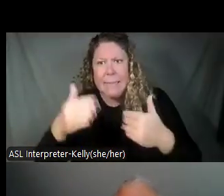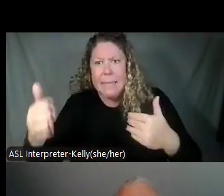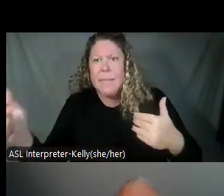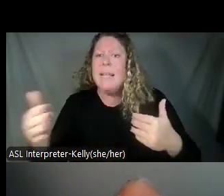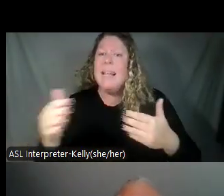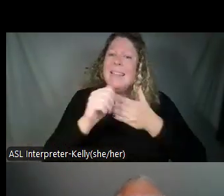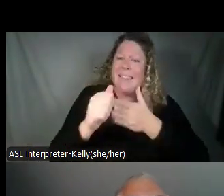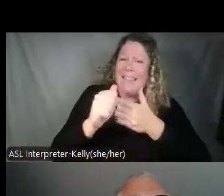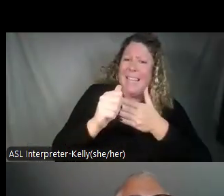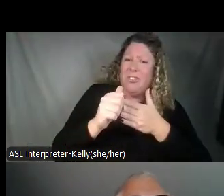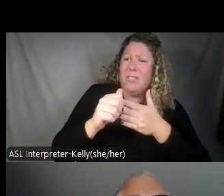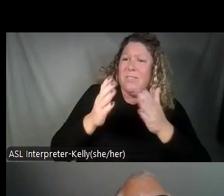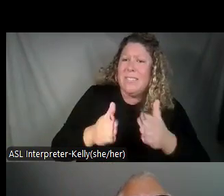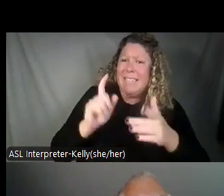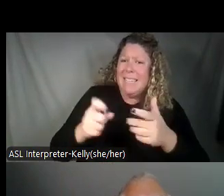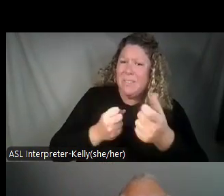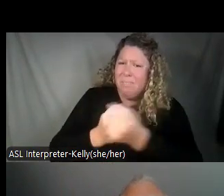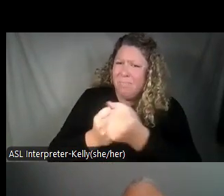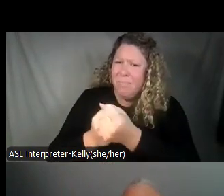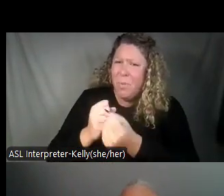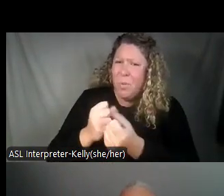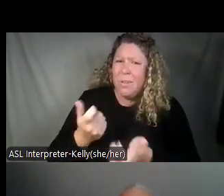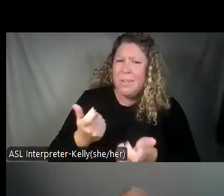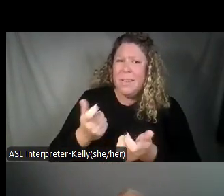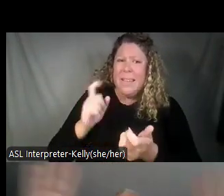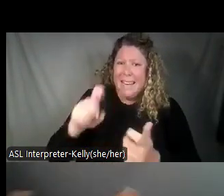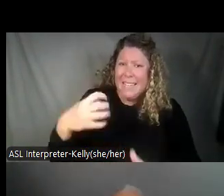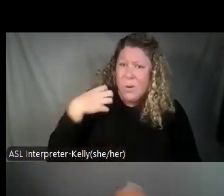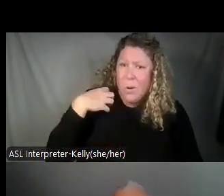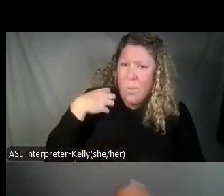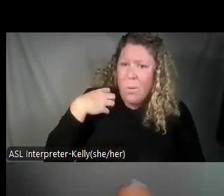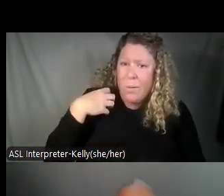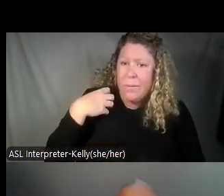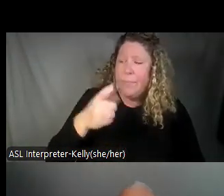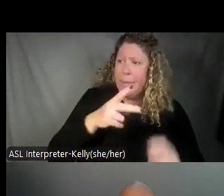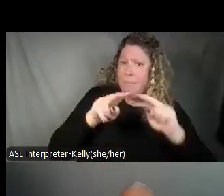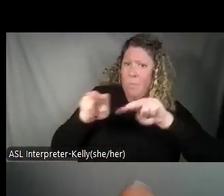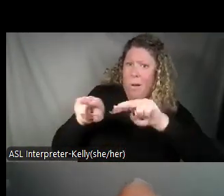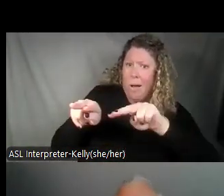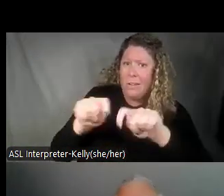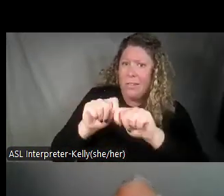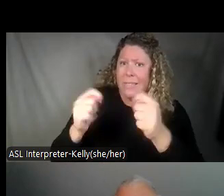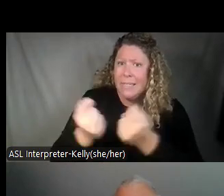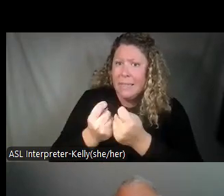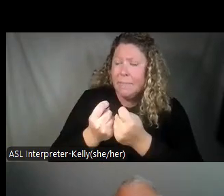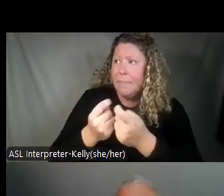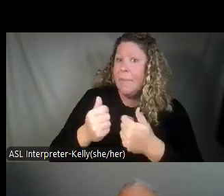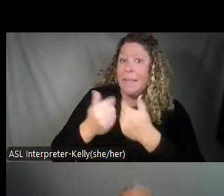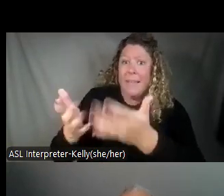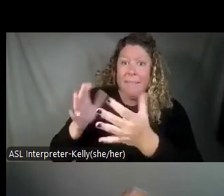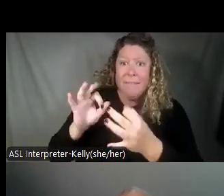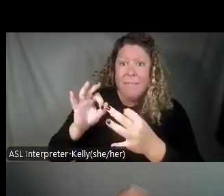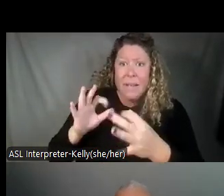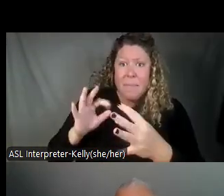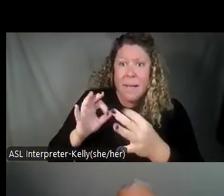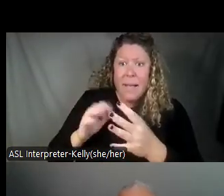learning. They need to be coaches. The leaders need to be able to watch the team, give feedback, be